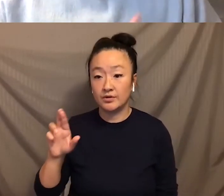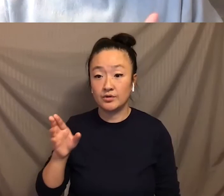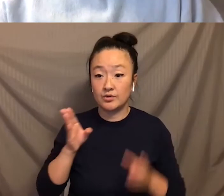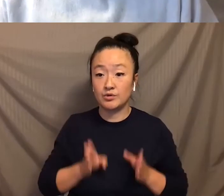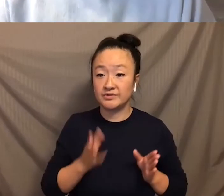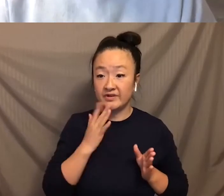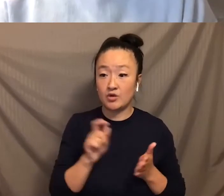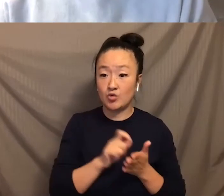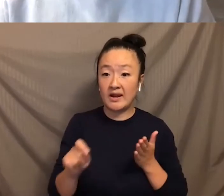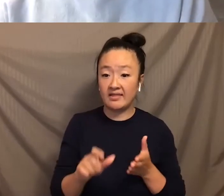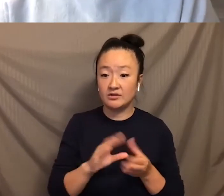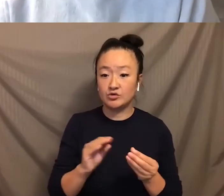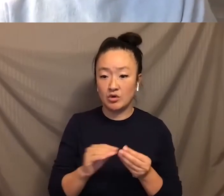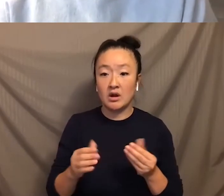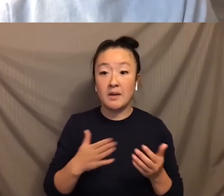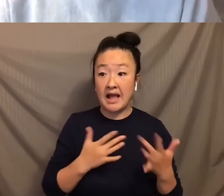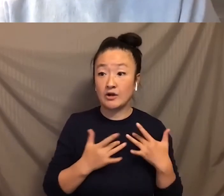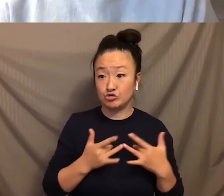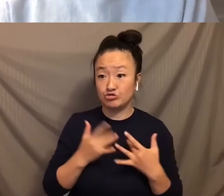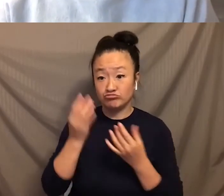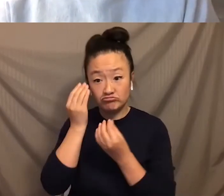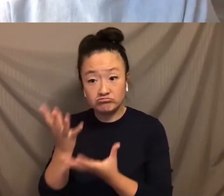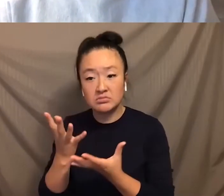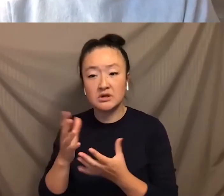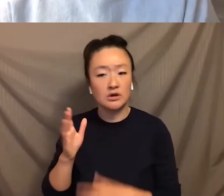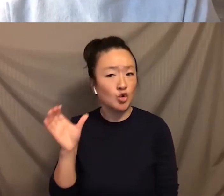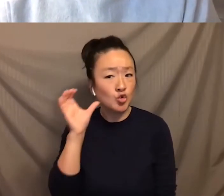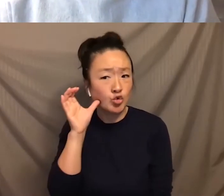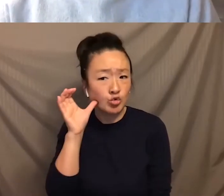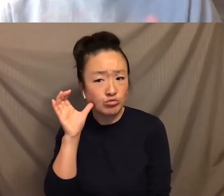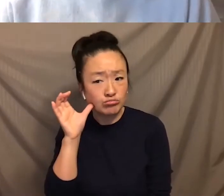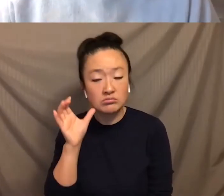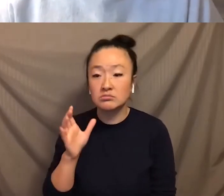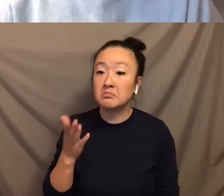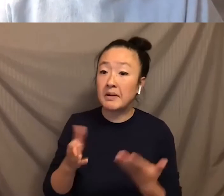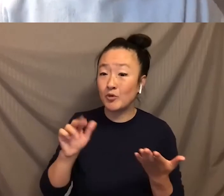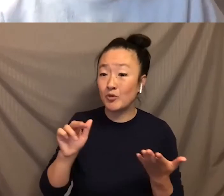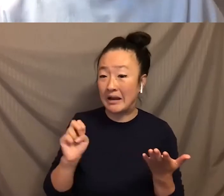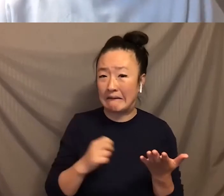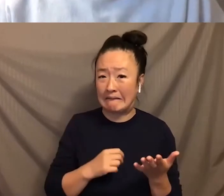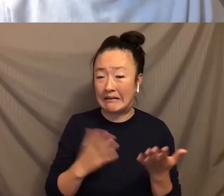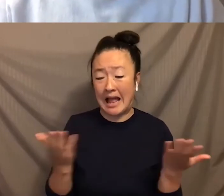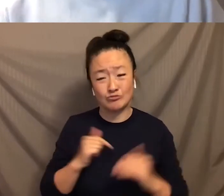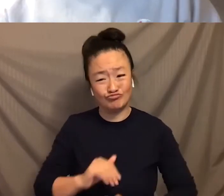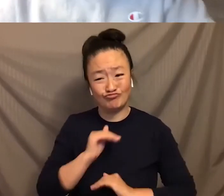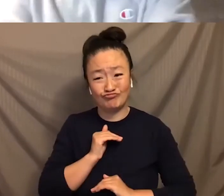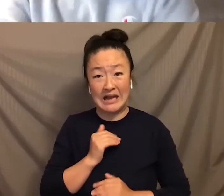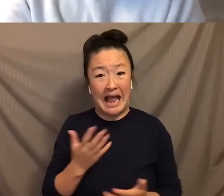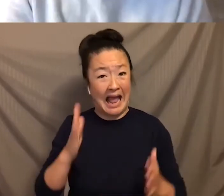my concerns were heard, but that might be a rare experience, but I was quite content. I hope that answers your question. I feel like it might